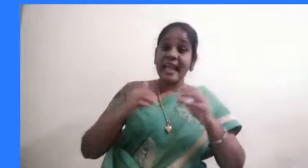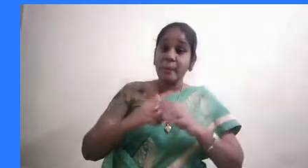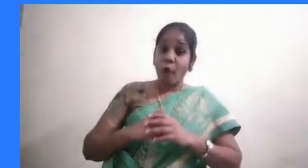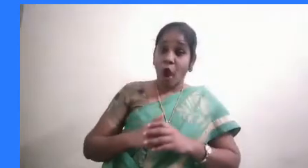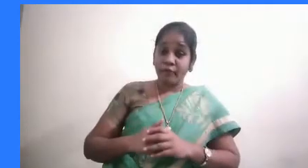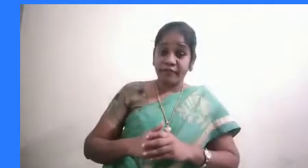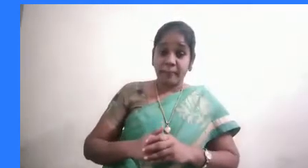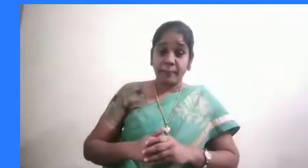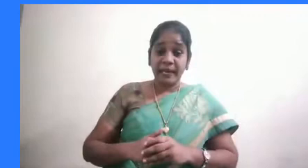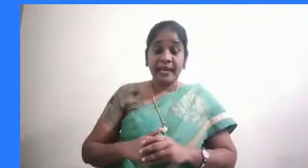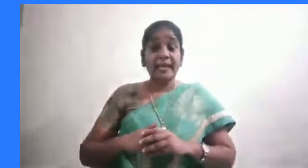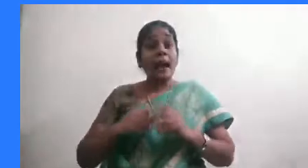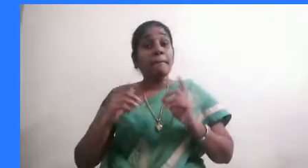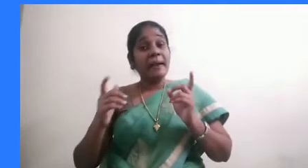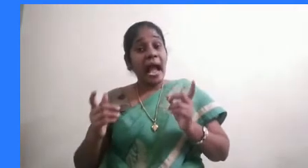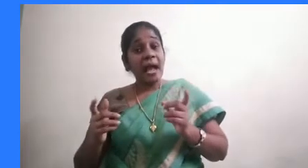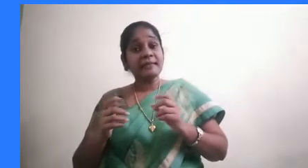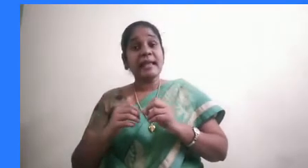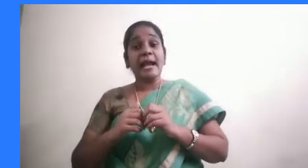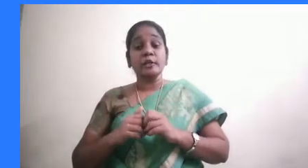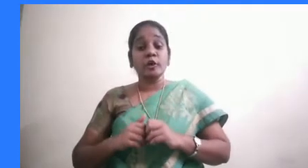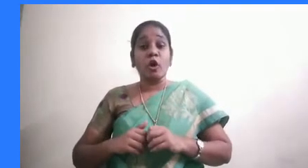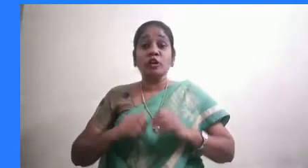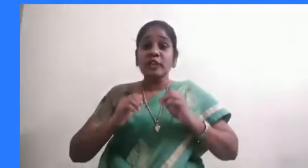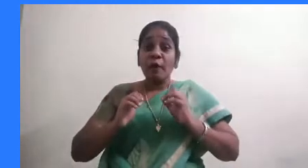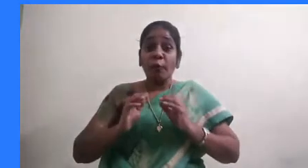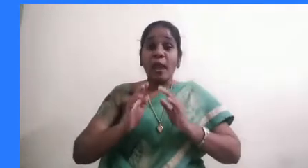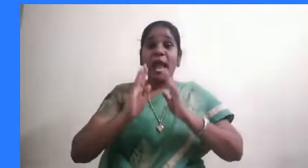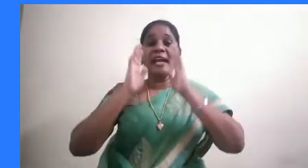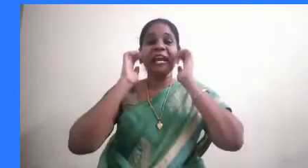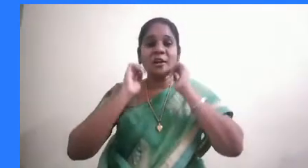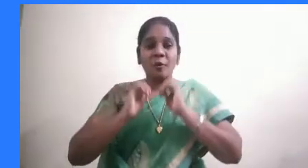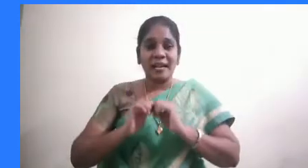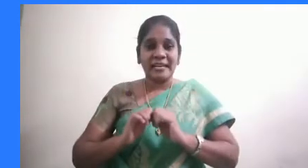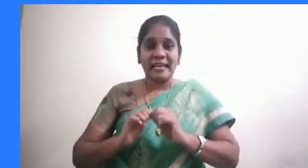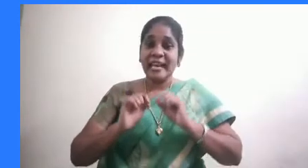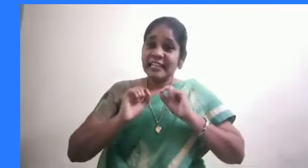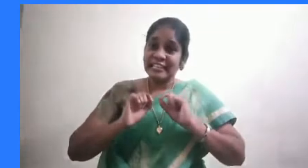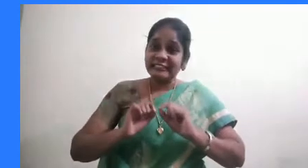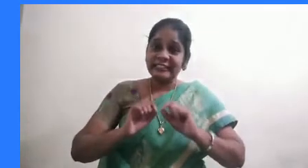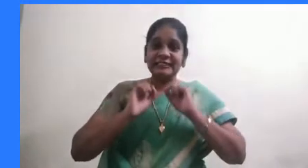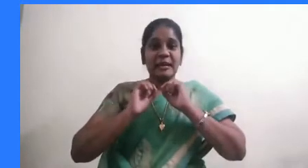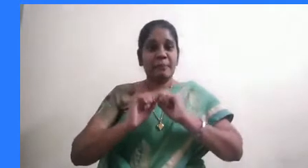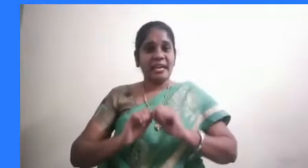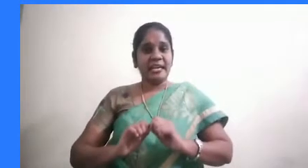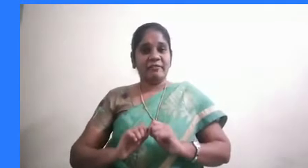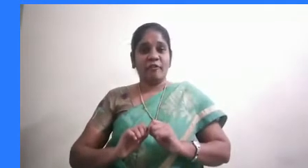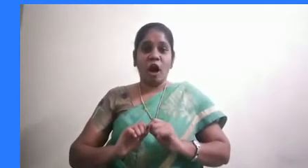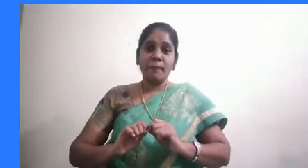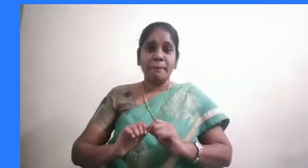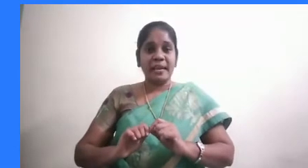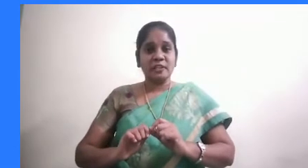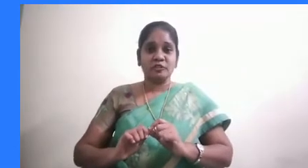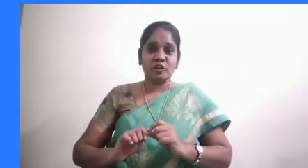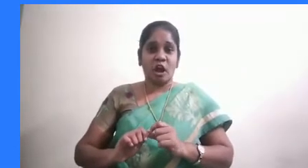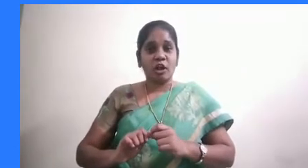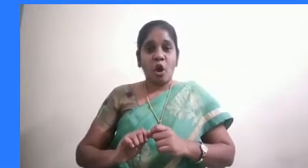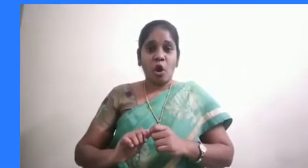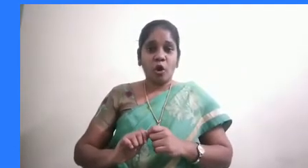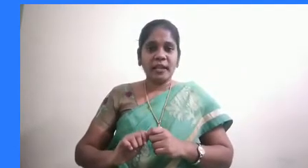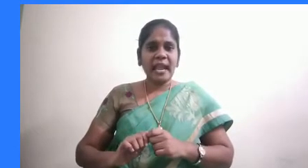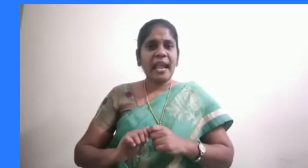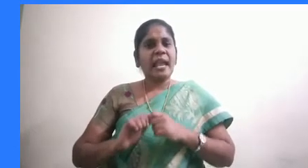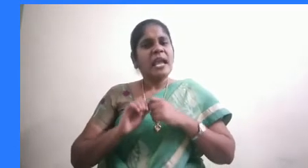long stem of a bean plant that grows very quickly. This is the meaning for